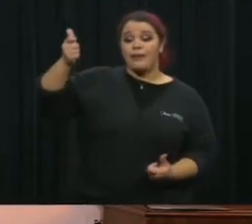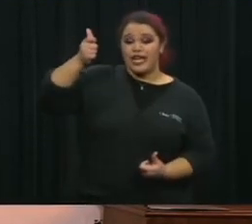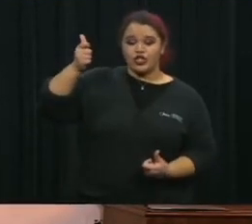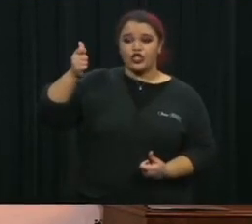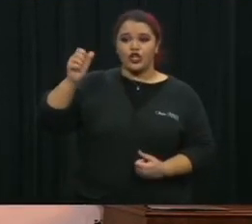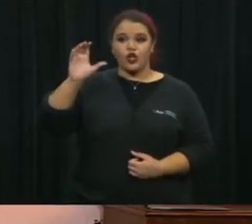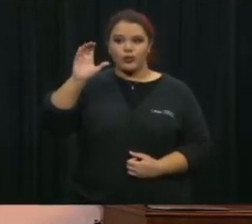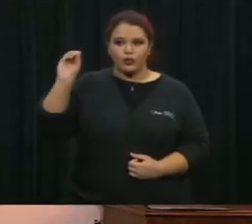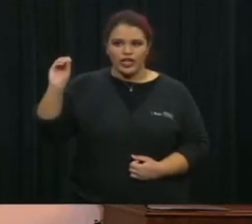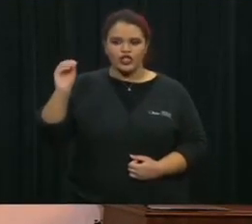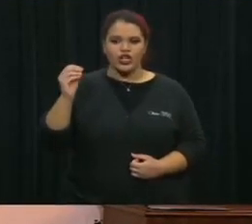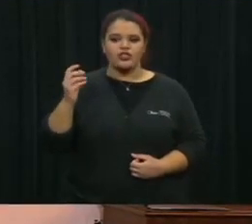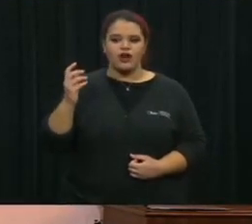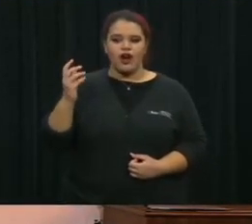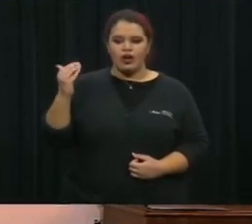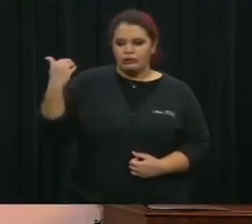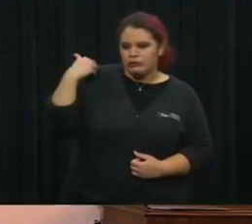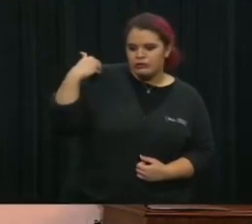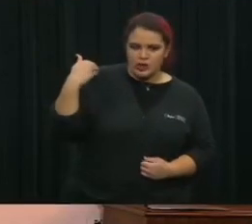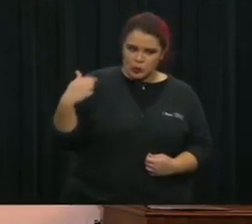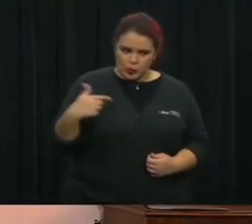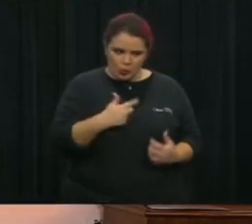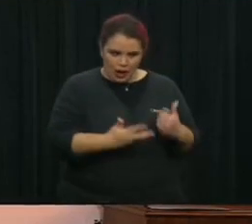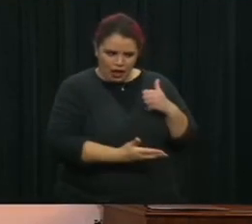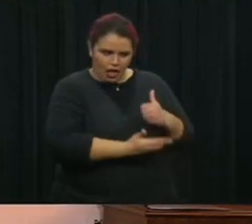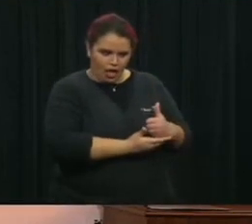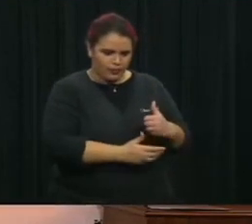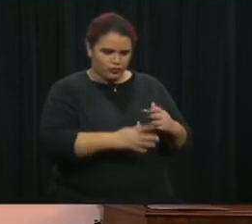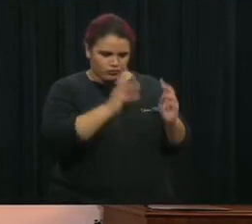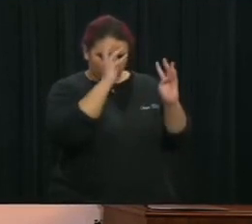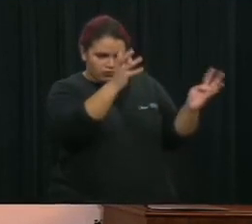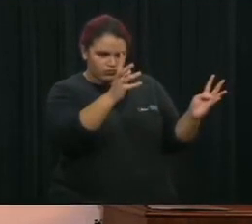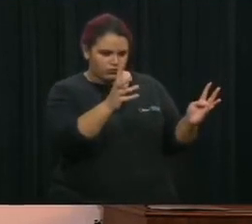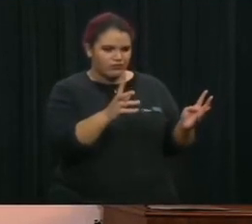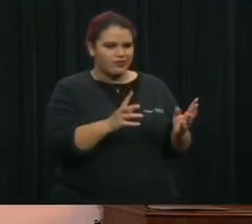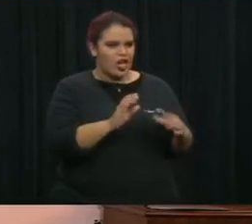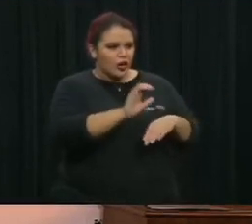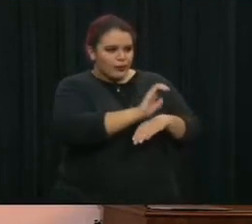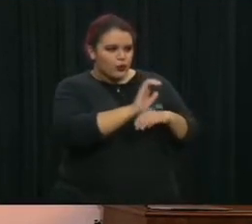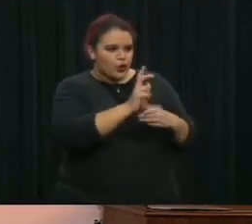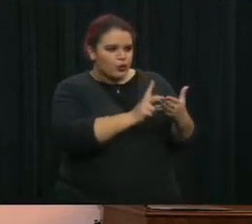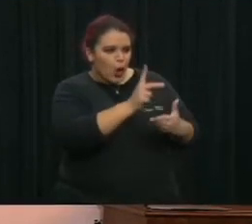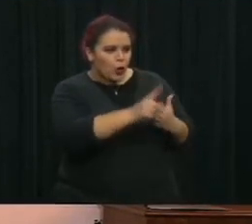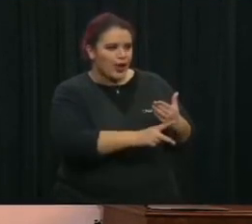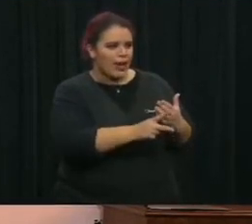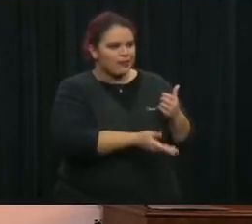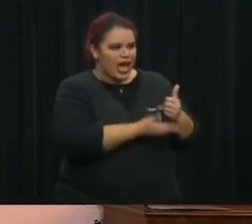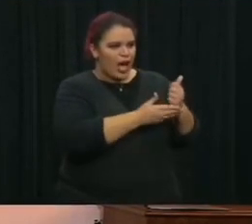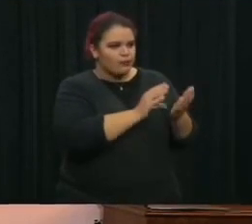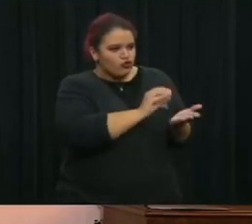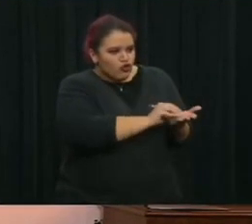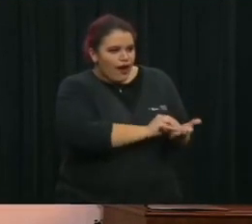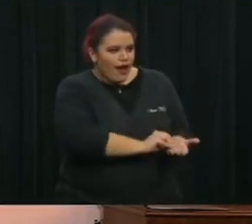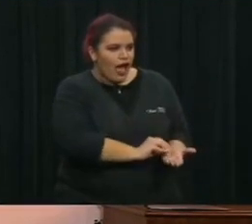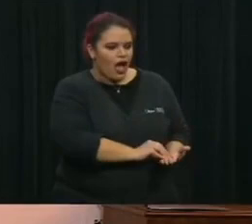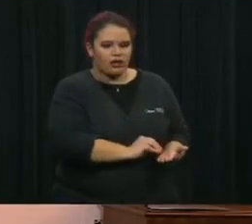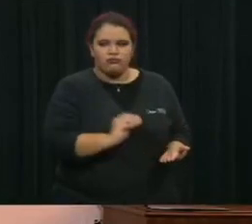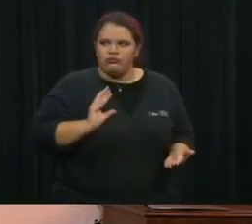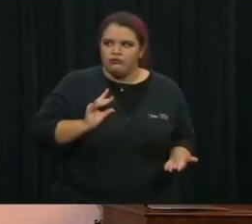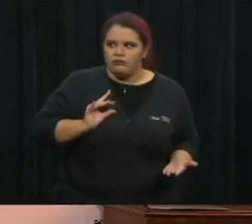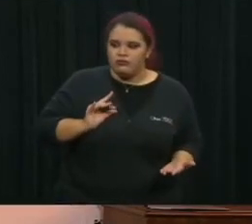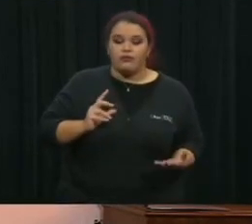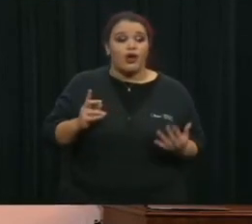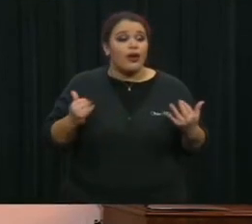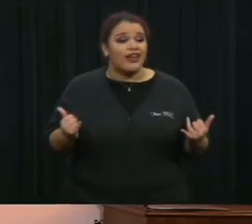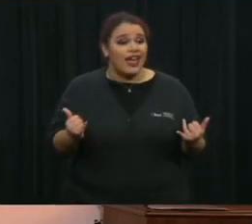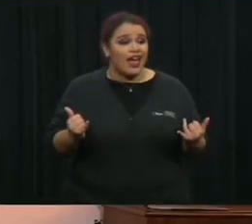help us invent software to track it. But it's going to be an imperfect system. But again, notify your